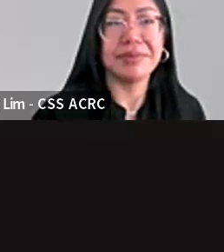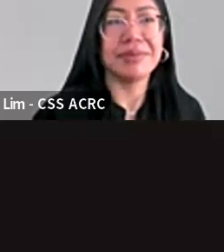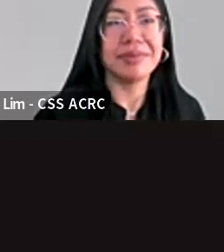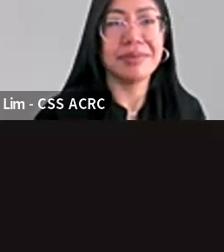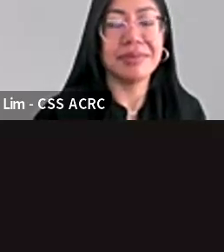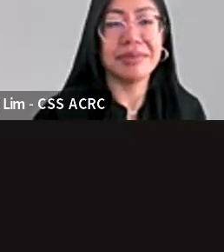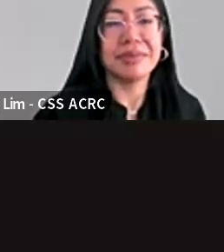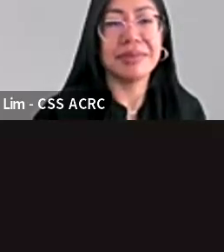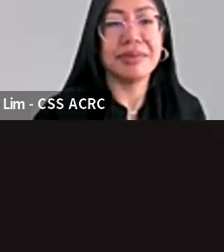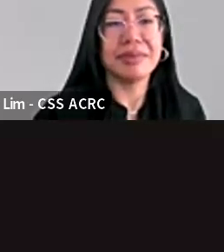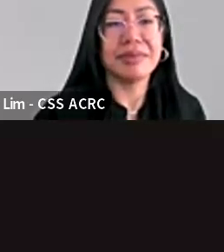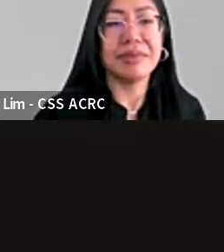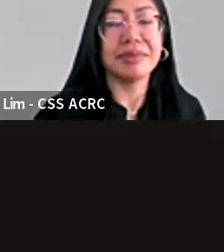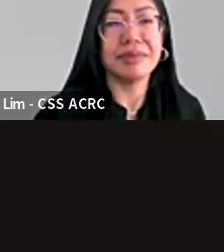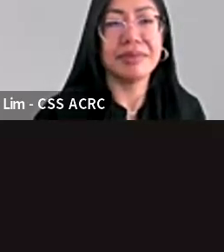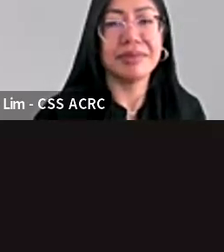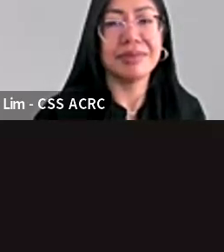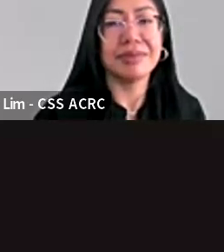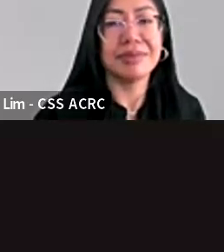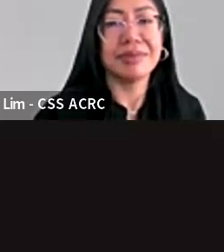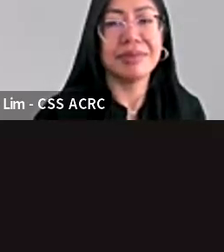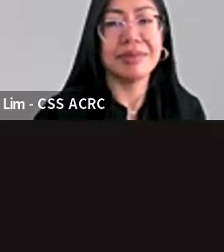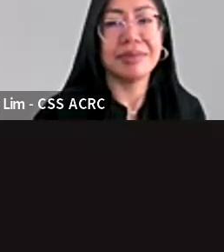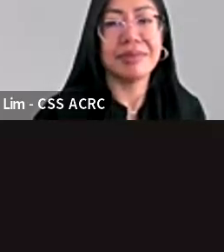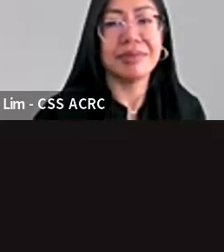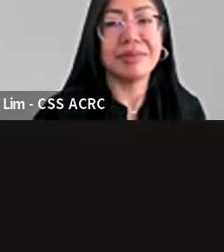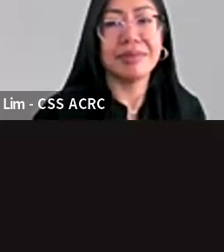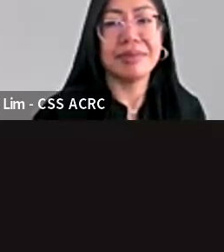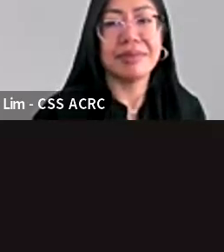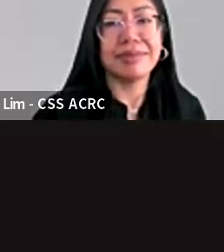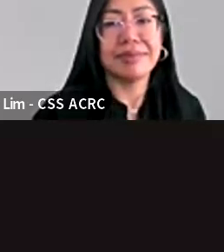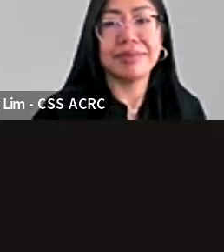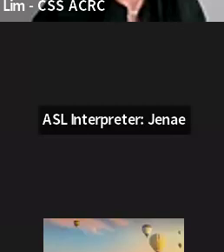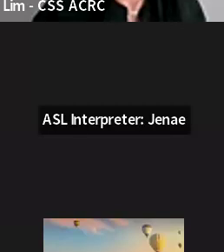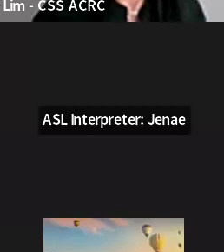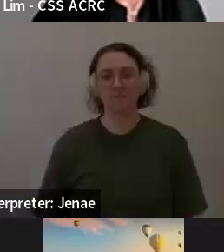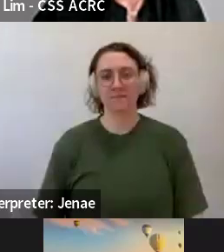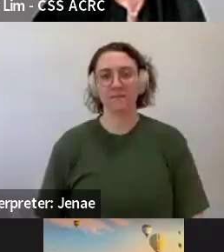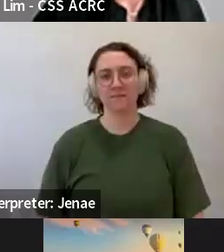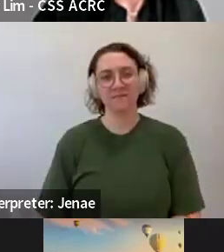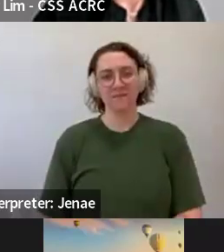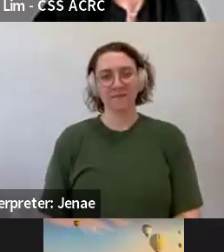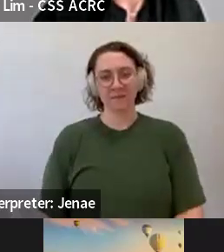any further conversation that needs to happen. That's all I got. Thank you.